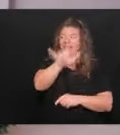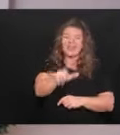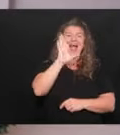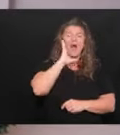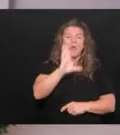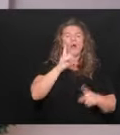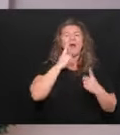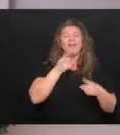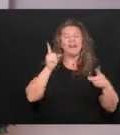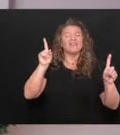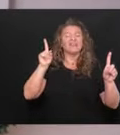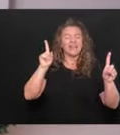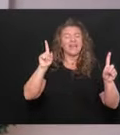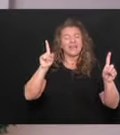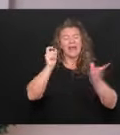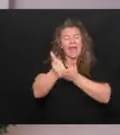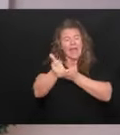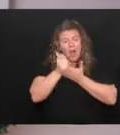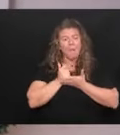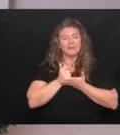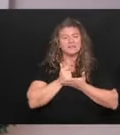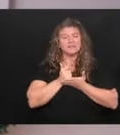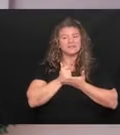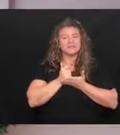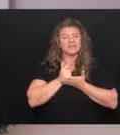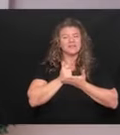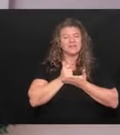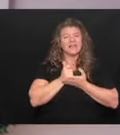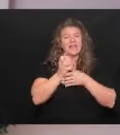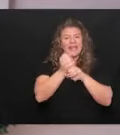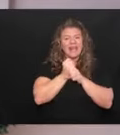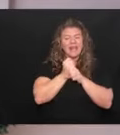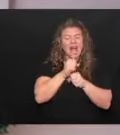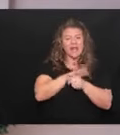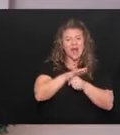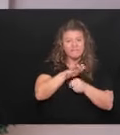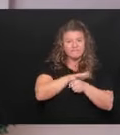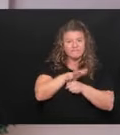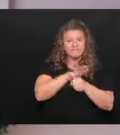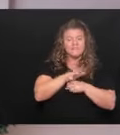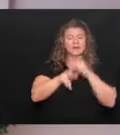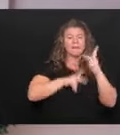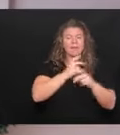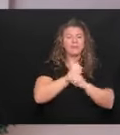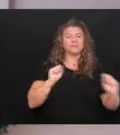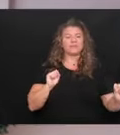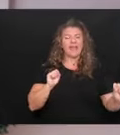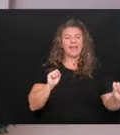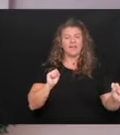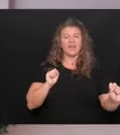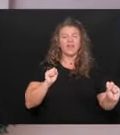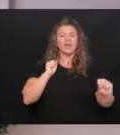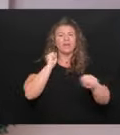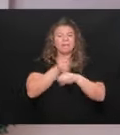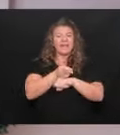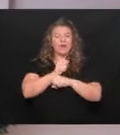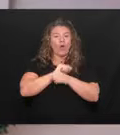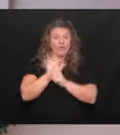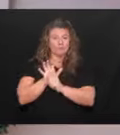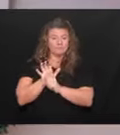effectively, I think, help us get fit enough that we're able to, you know, defeat the COVID